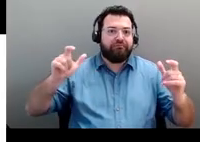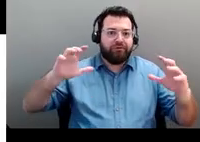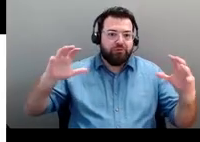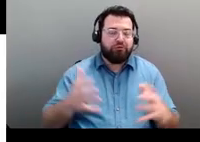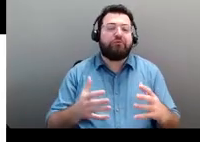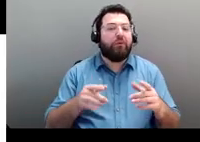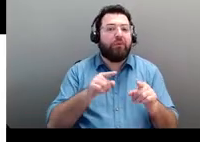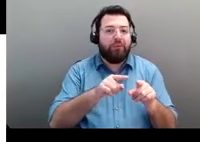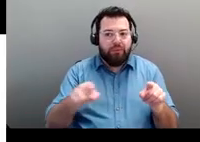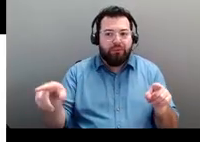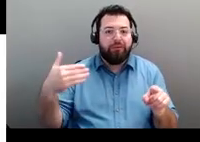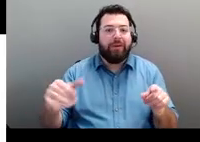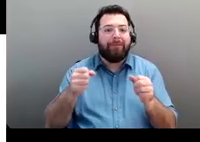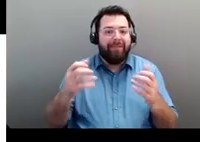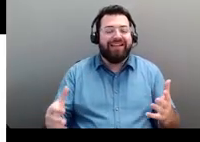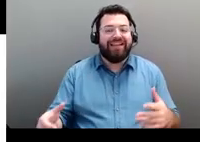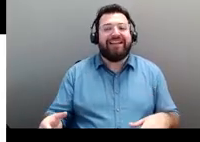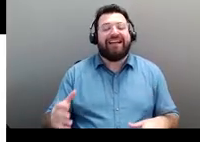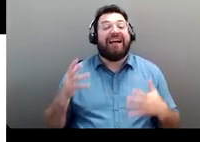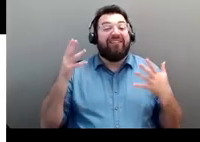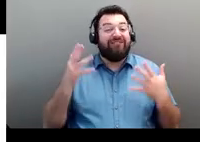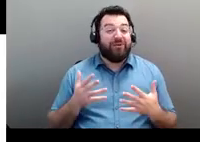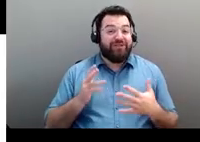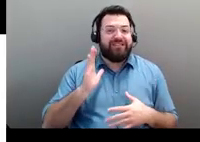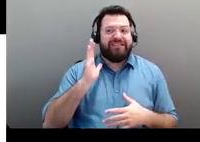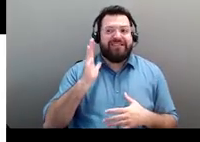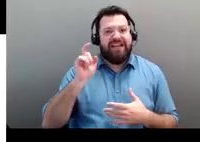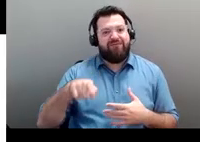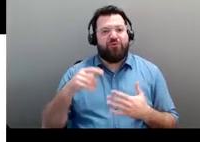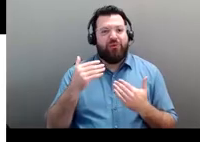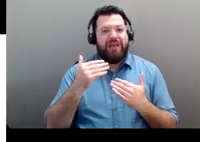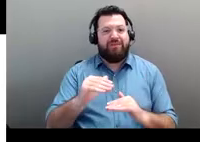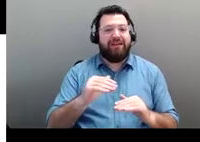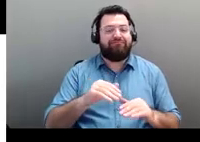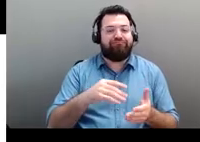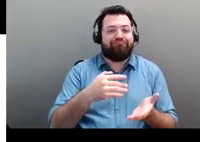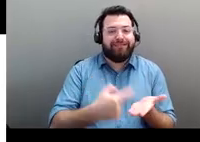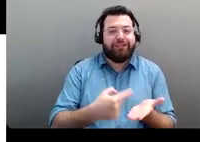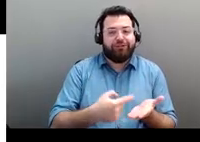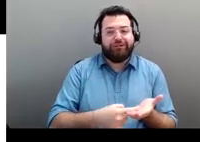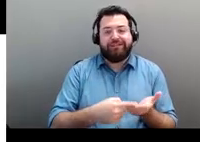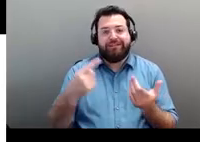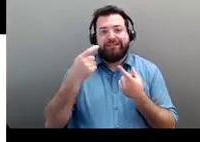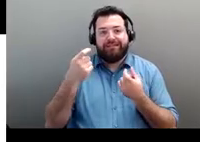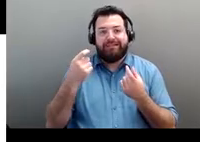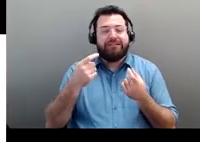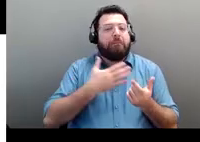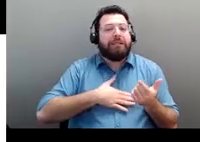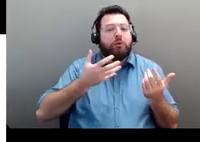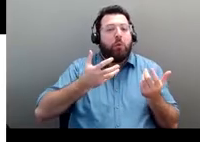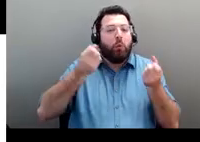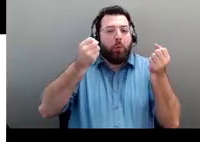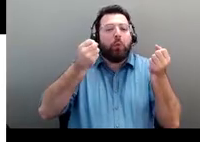is. So, unfortunately, we'll have to limit the open discussion. If you can hold your